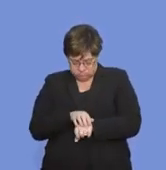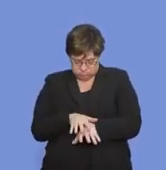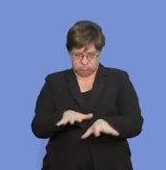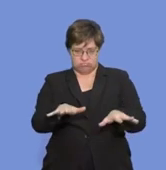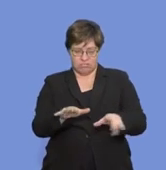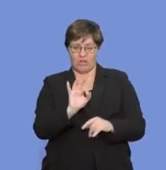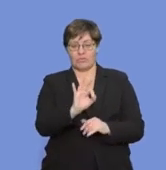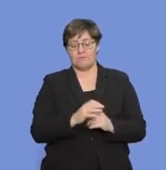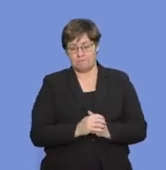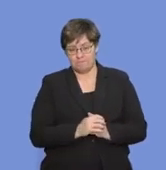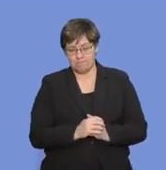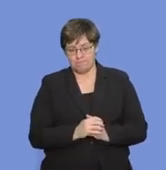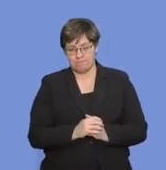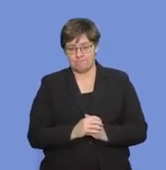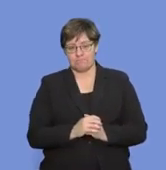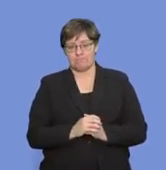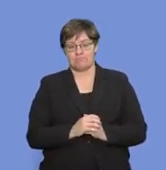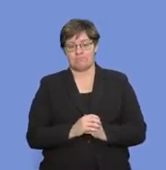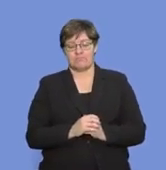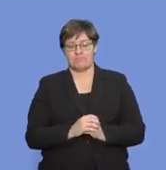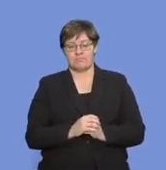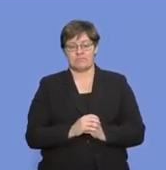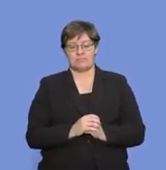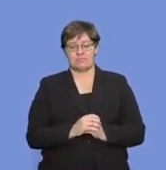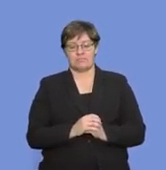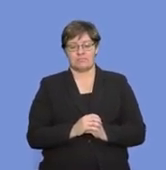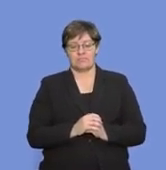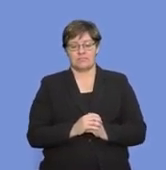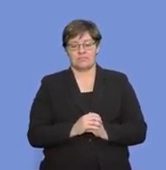different species of baobab tree.